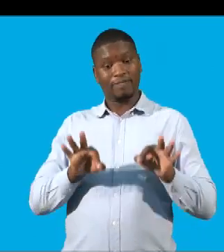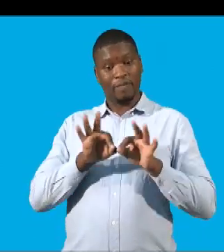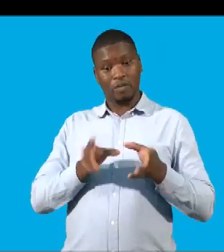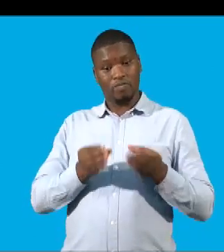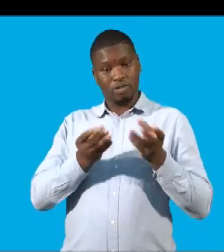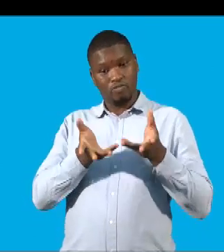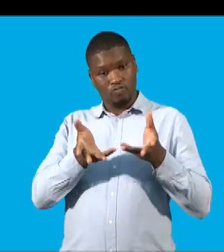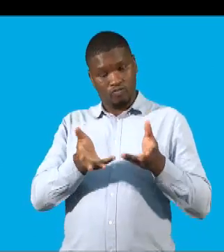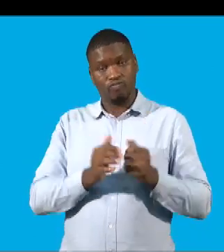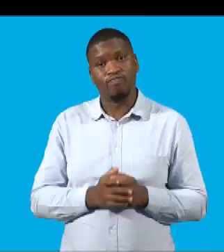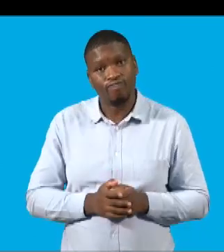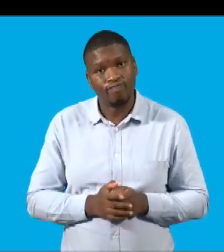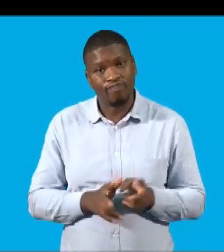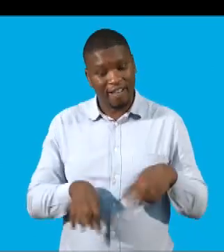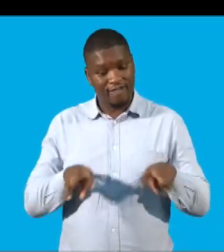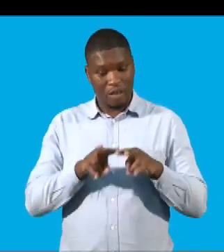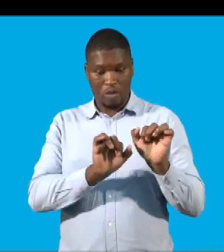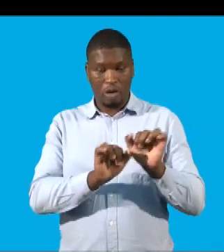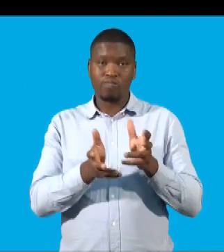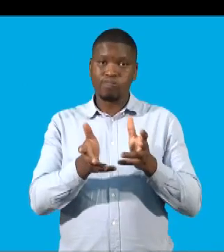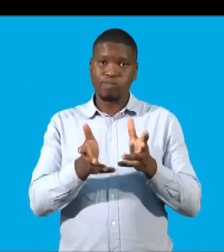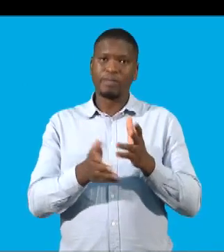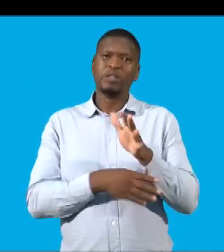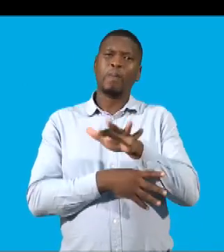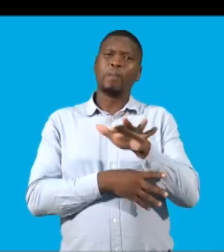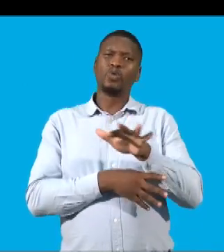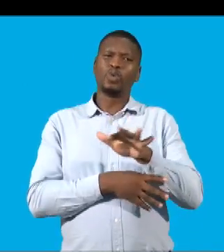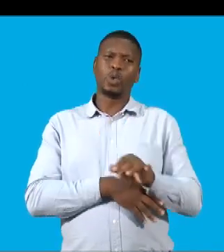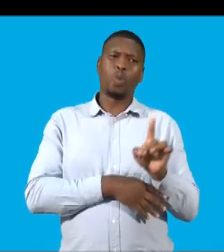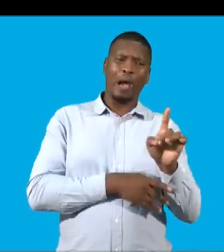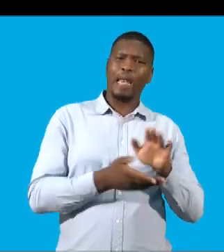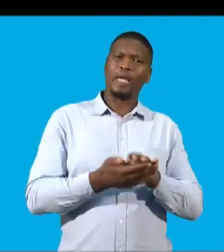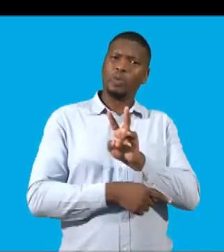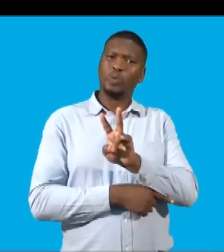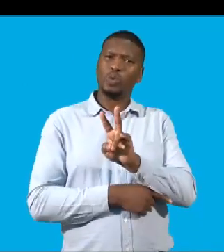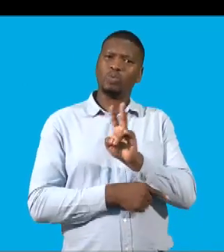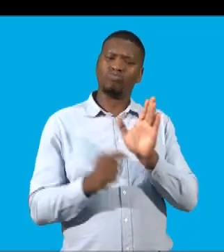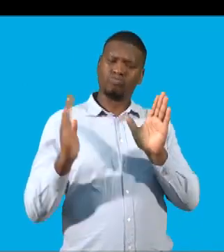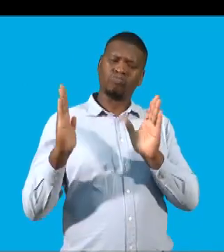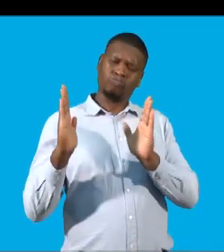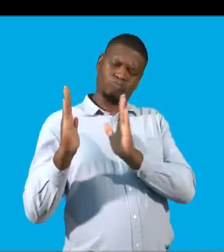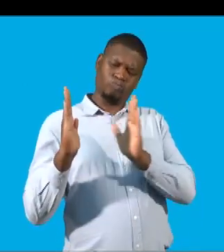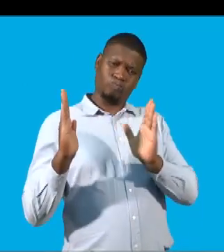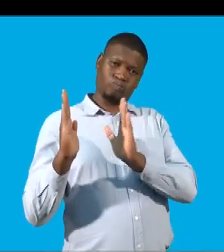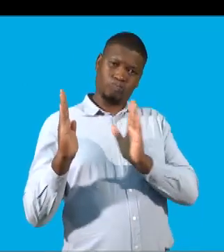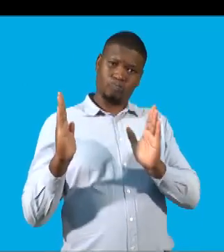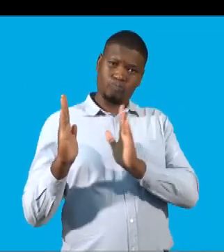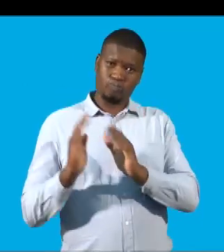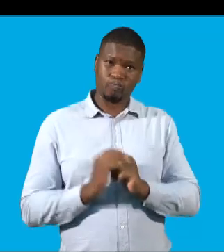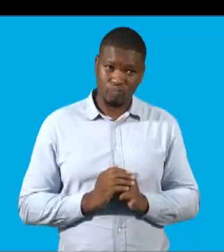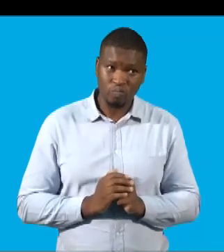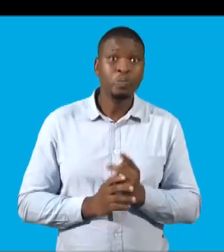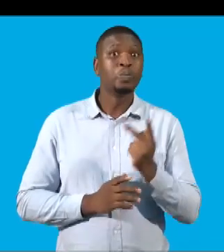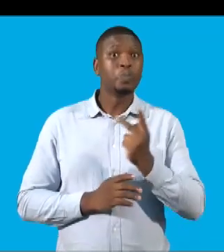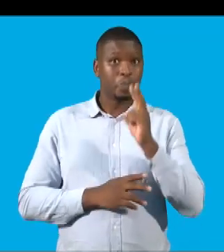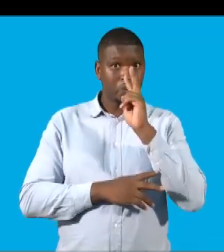going to be somewhere between the value of 1 and 2. And remember, looking at our common ratio, we